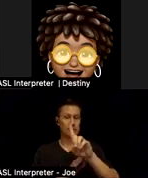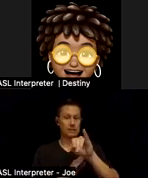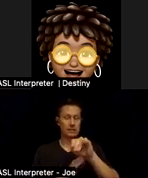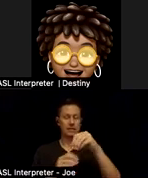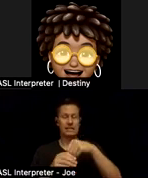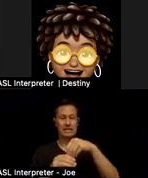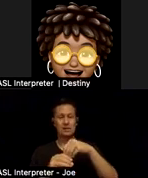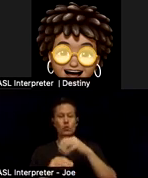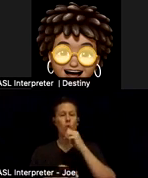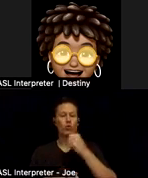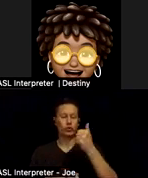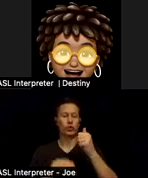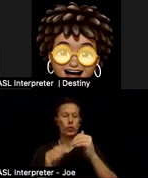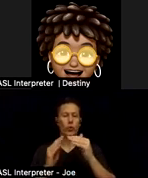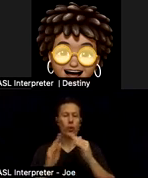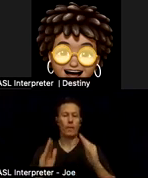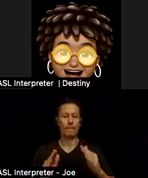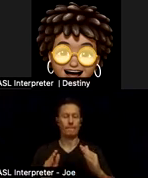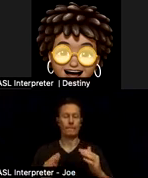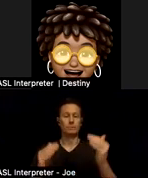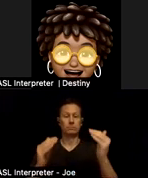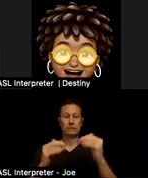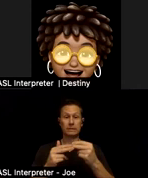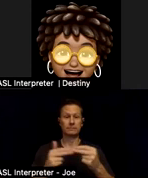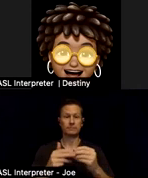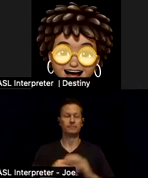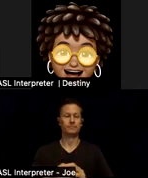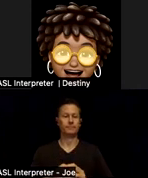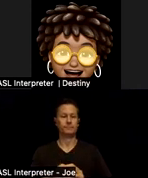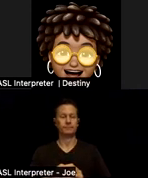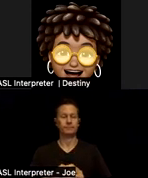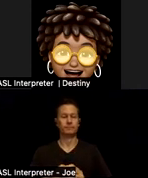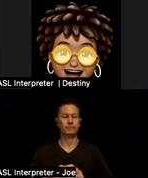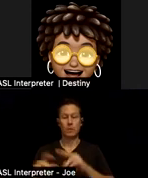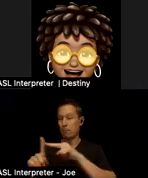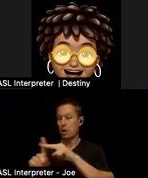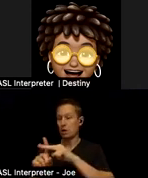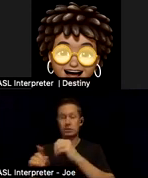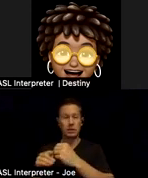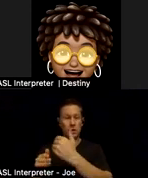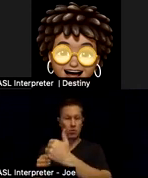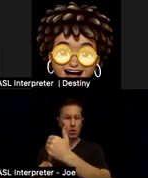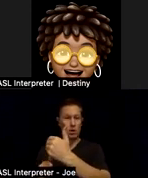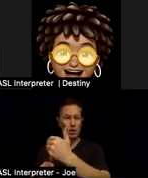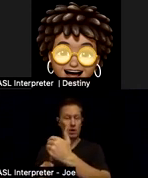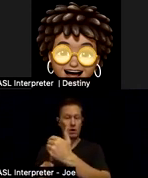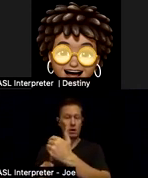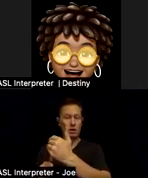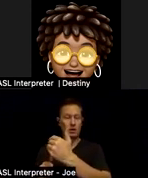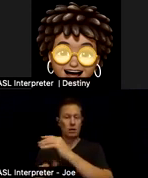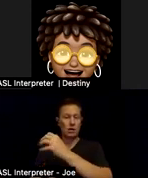house. And that'd be the next slide. So outlets like plugs into the wall are often held to the